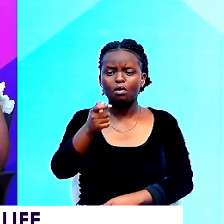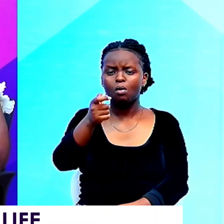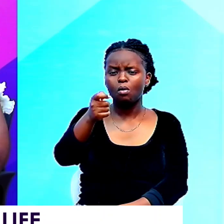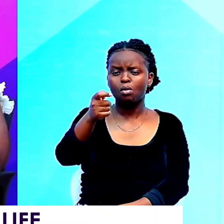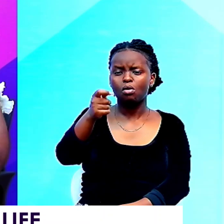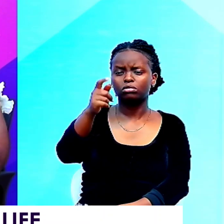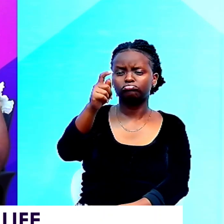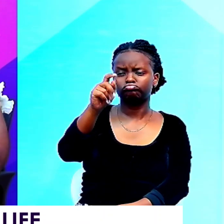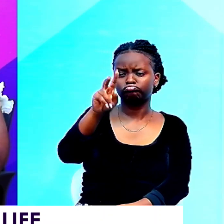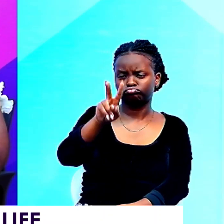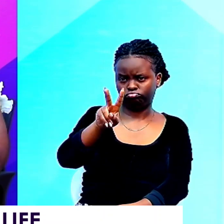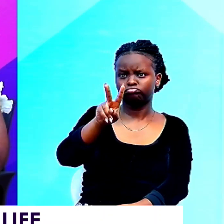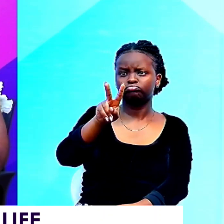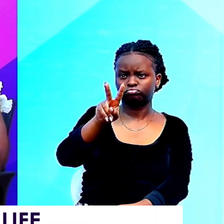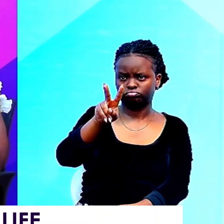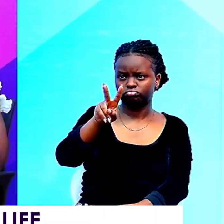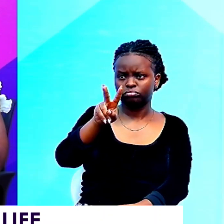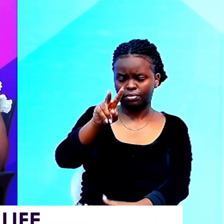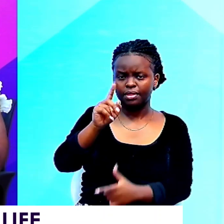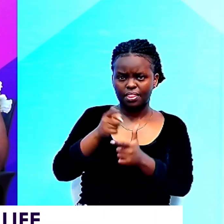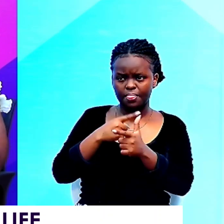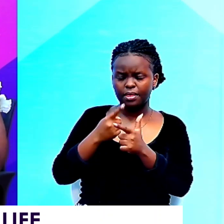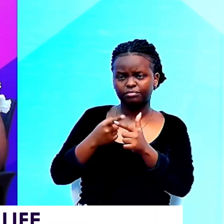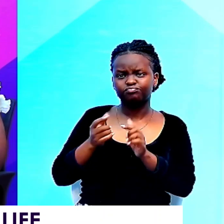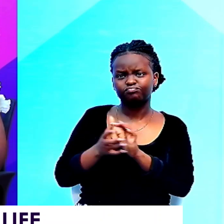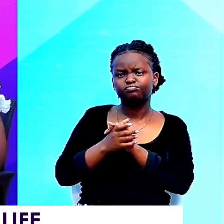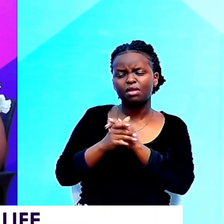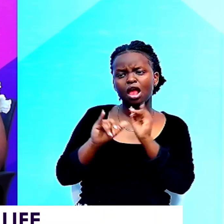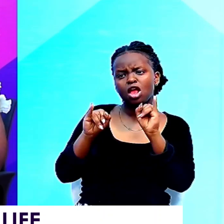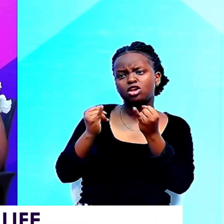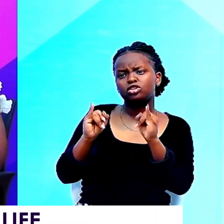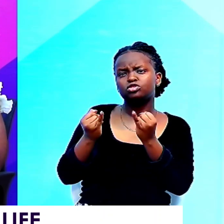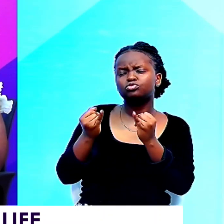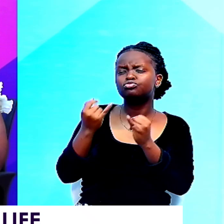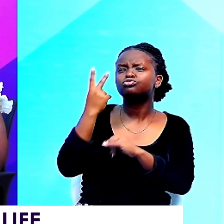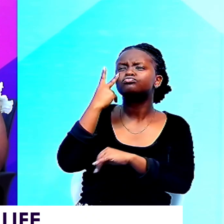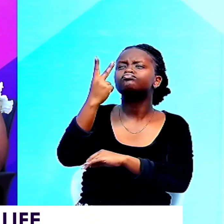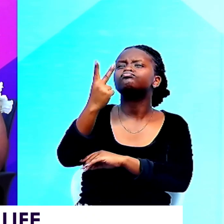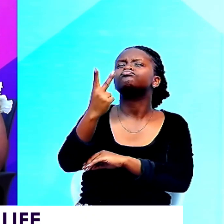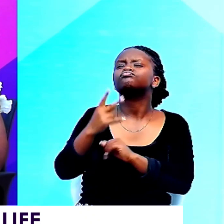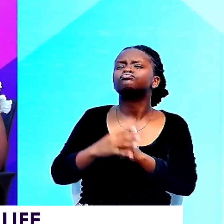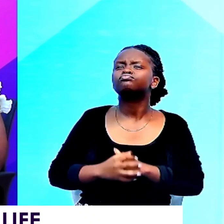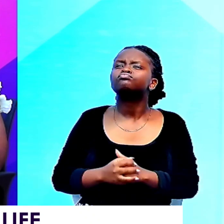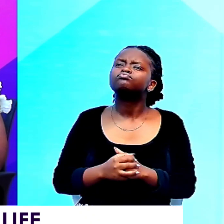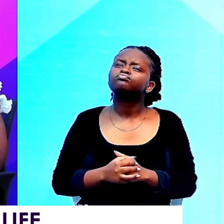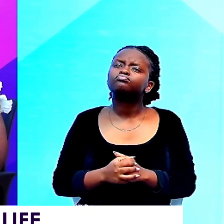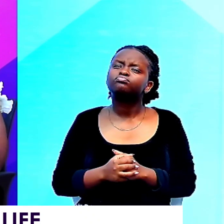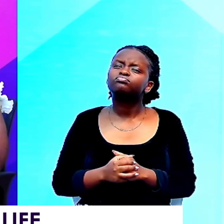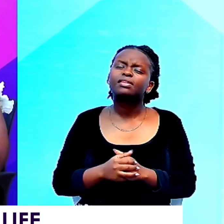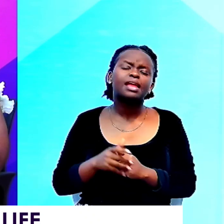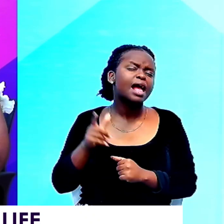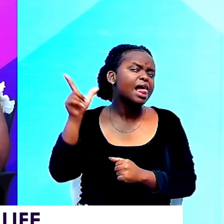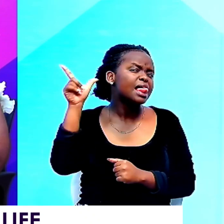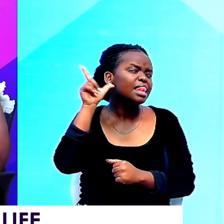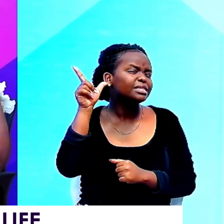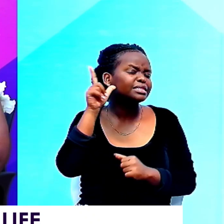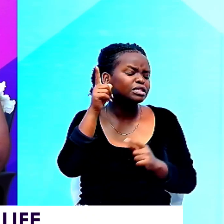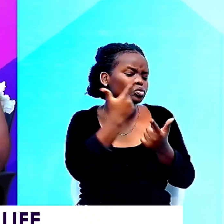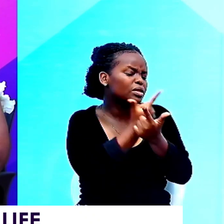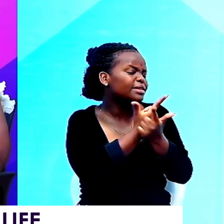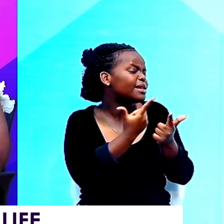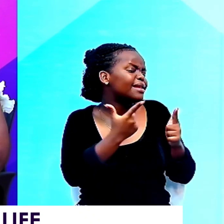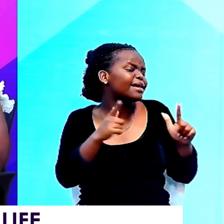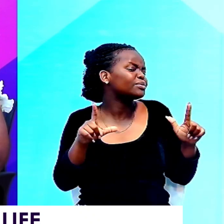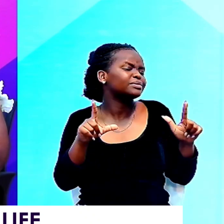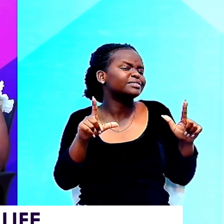TV and the news comes on, and I listen to the language diet of